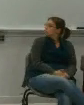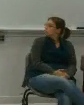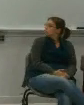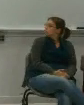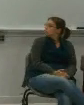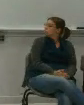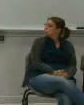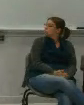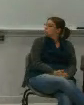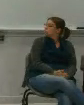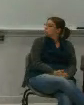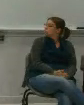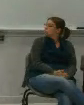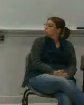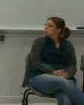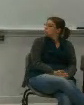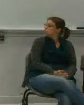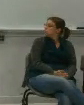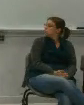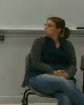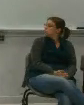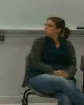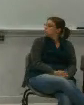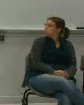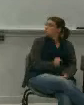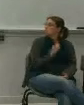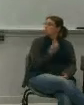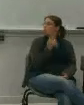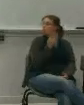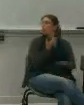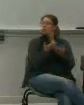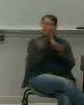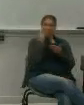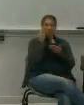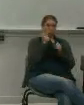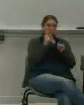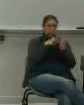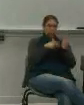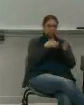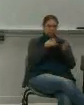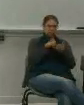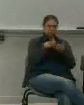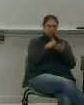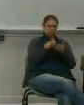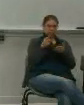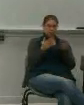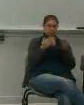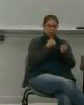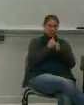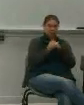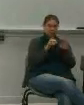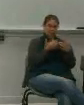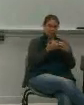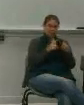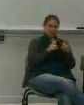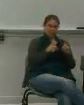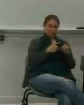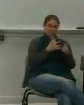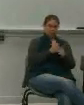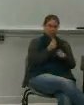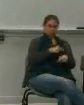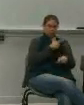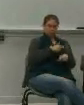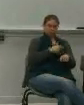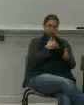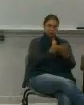biotic oxidation. So one of the things is that if you can read my handwriting, you might pass the class, but it's going to take a long time to get to